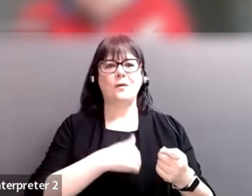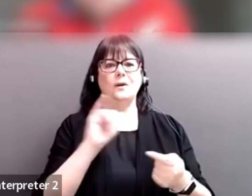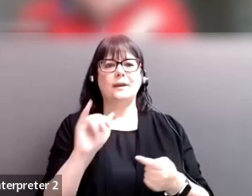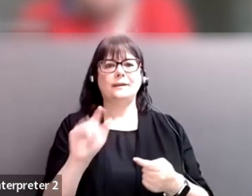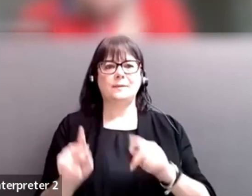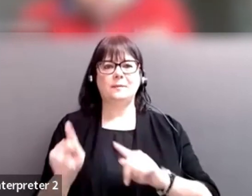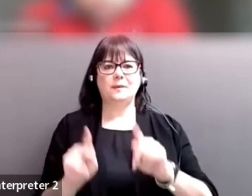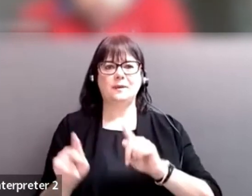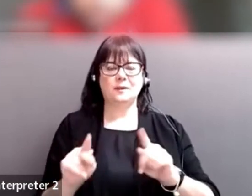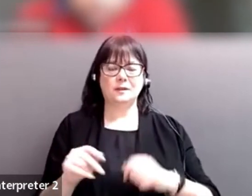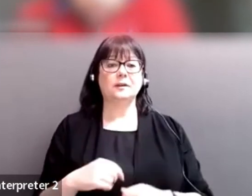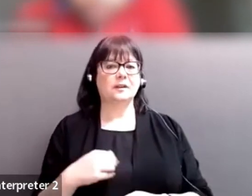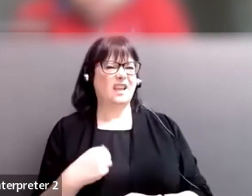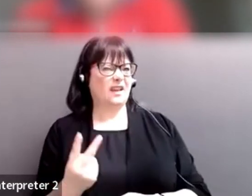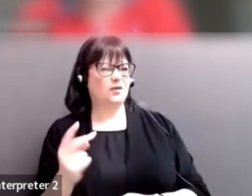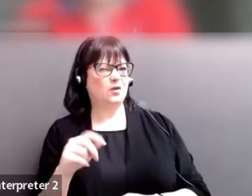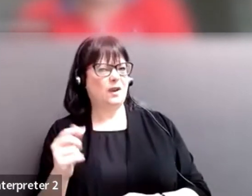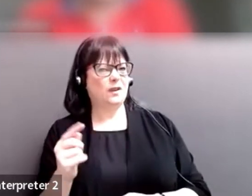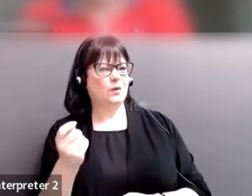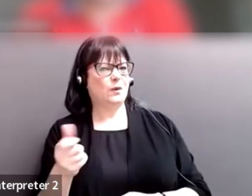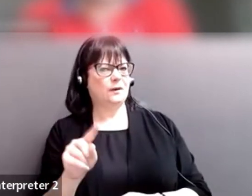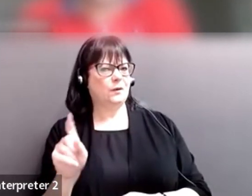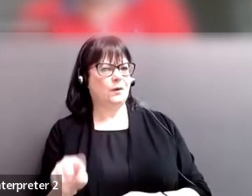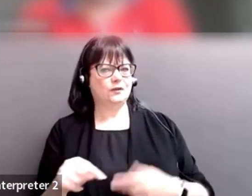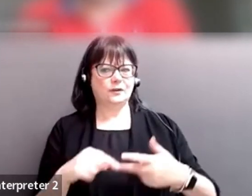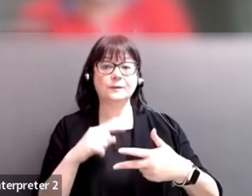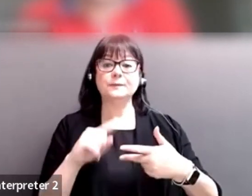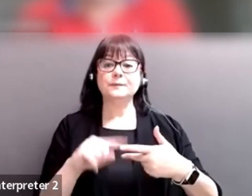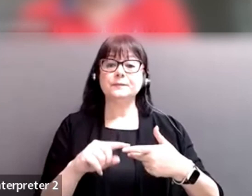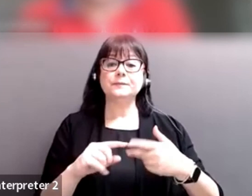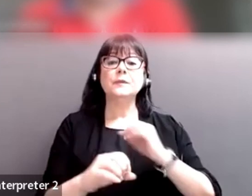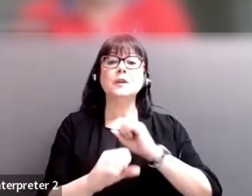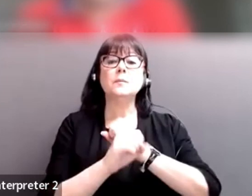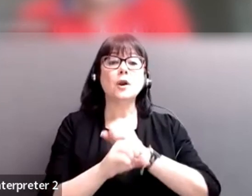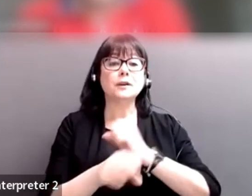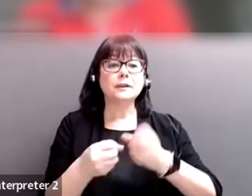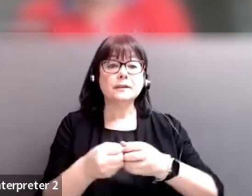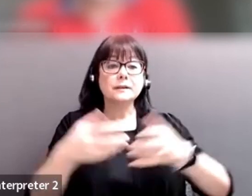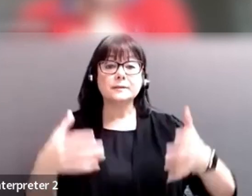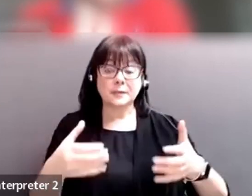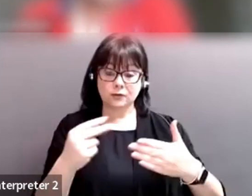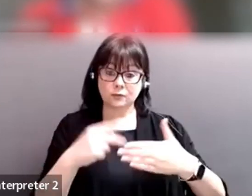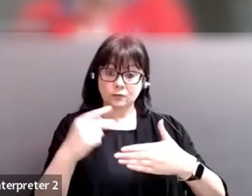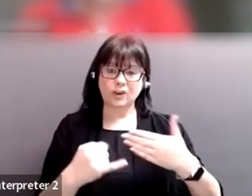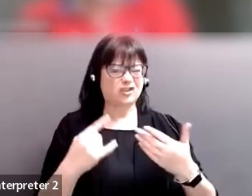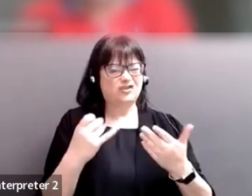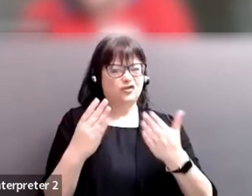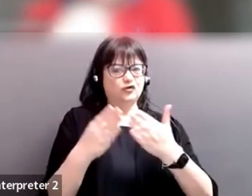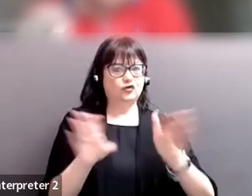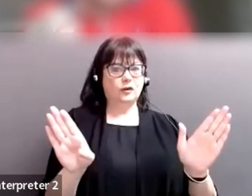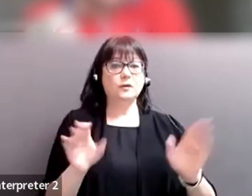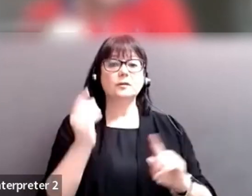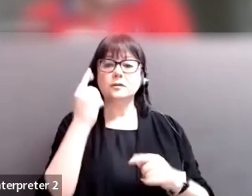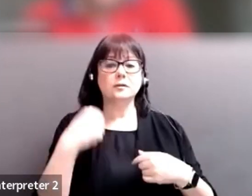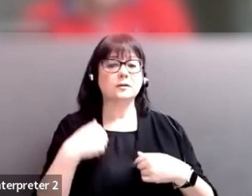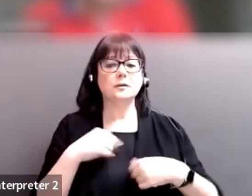definitely. Two other quick questions. One, when I was asking about market expansion projects in general, it's just like I don't export